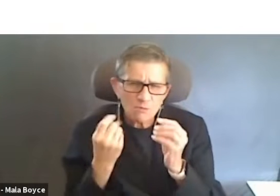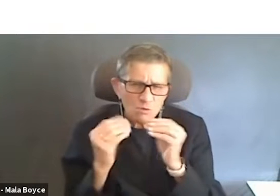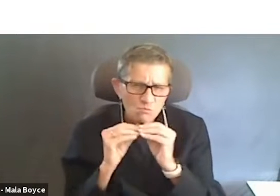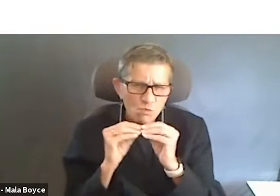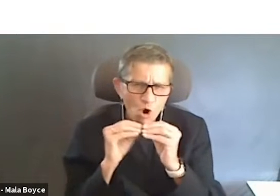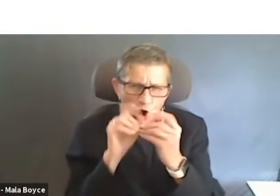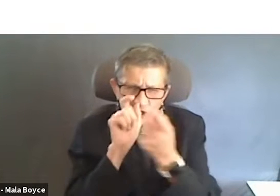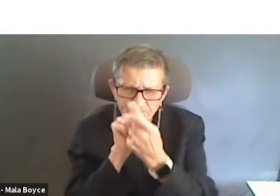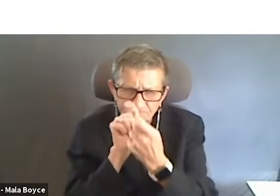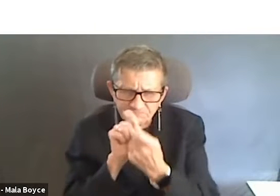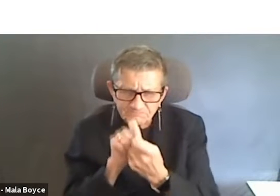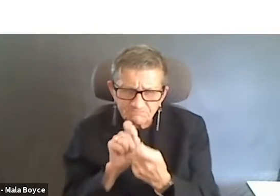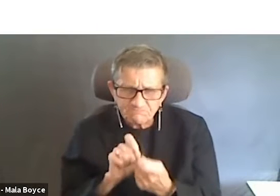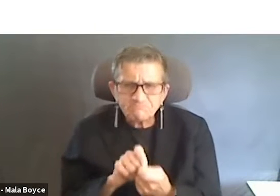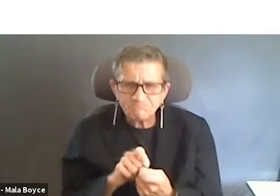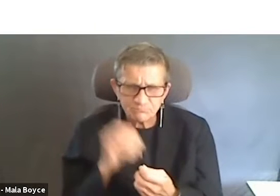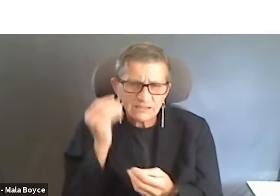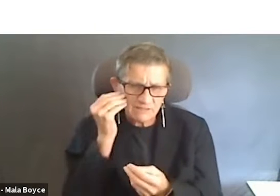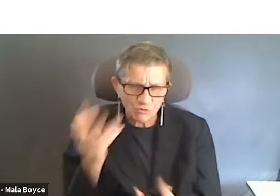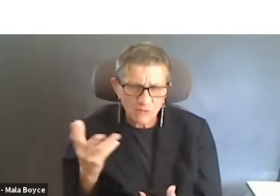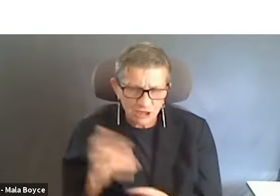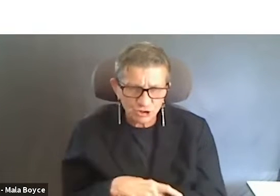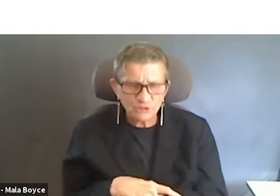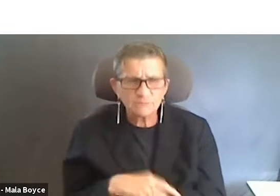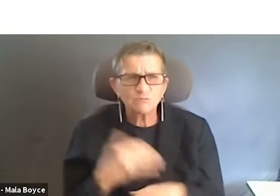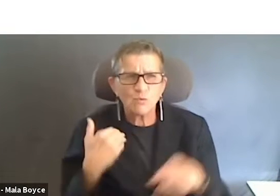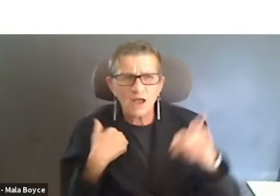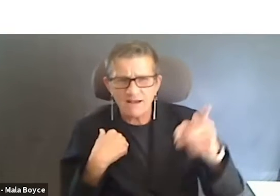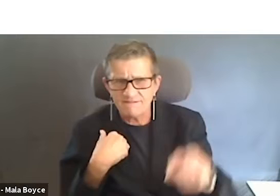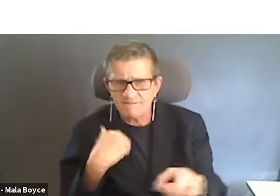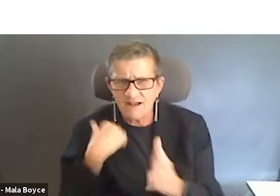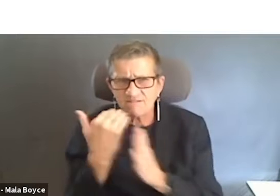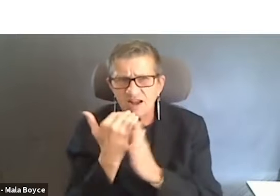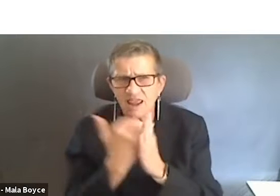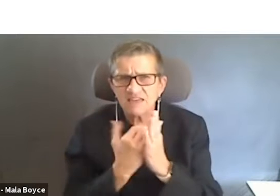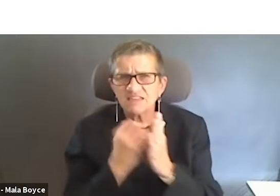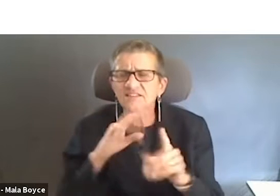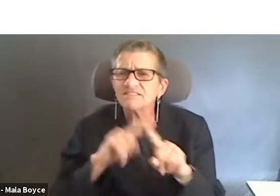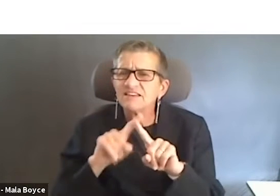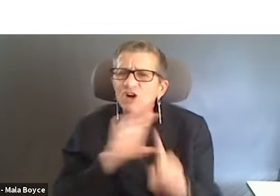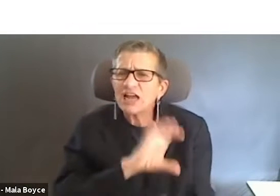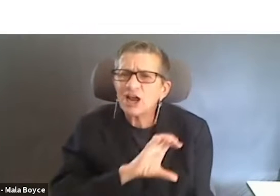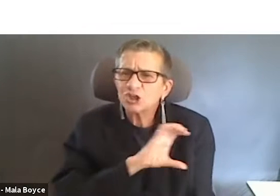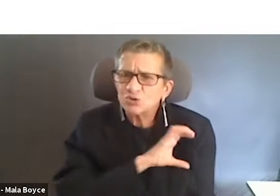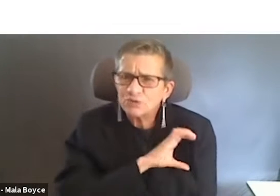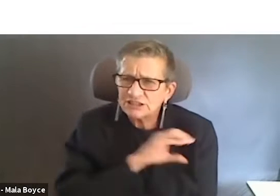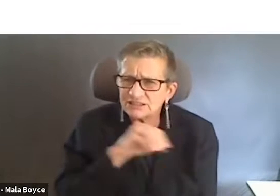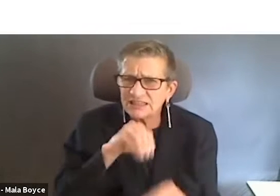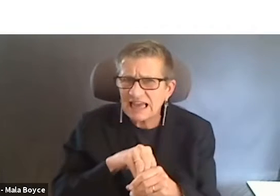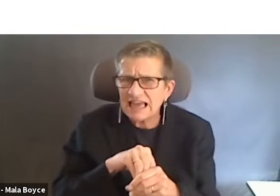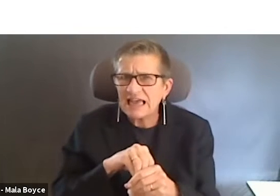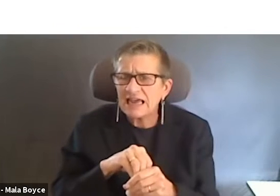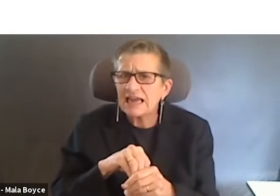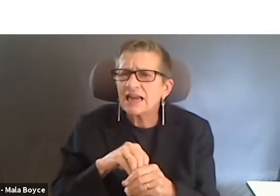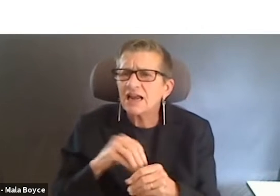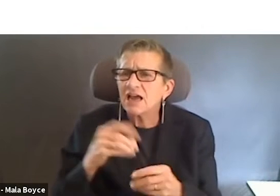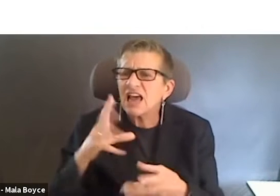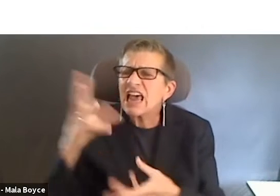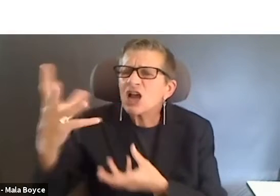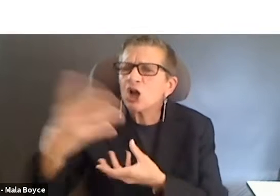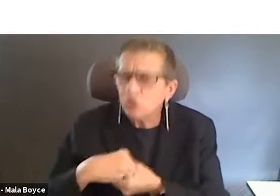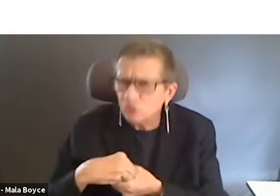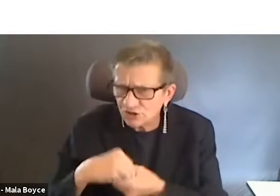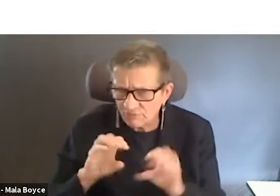specific information. And we've got here a list of characteristics of inclusive organizations, and credit